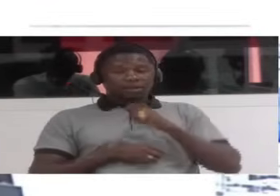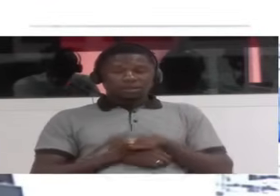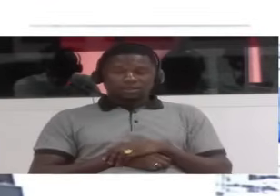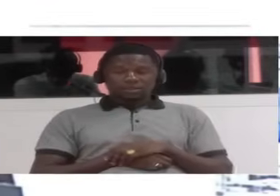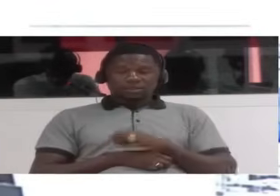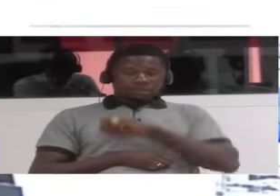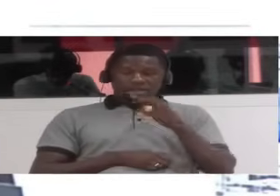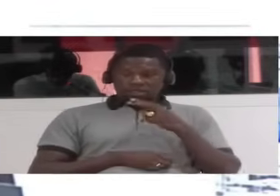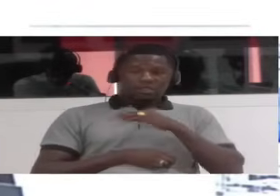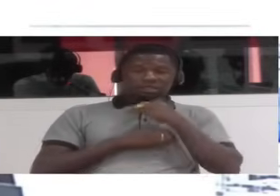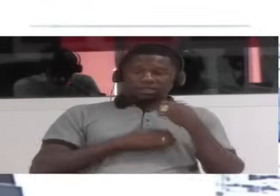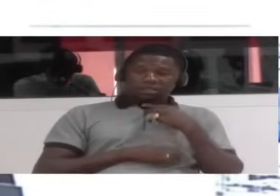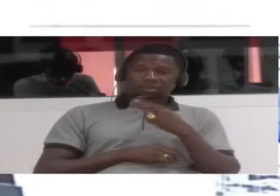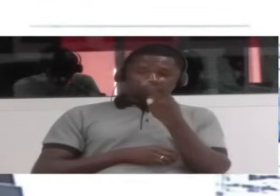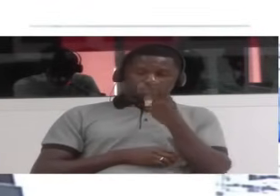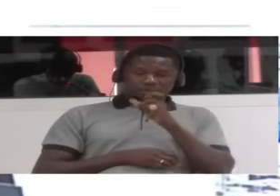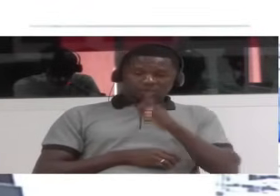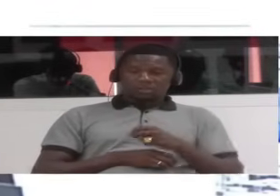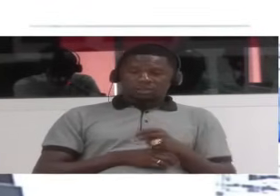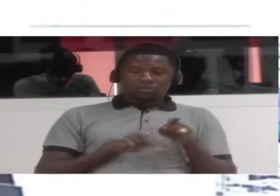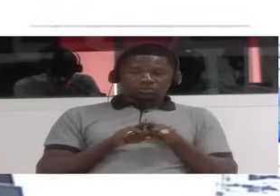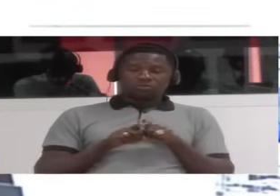And they killed that person as well.